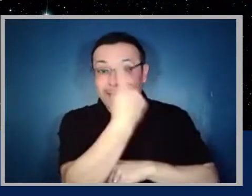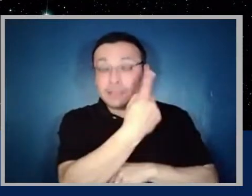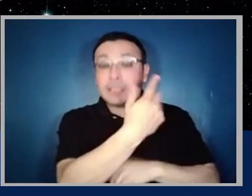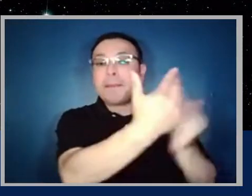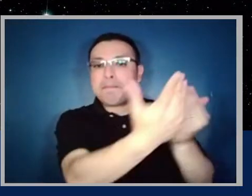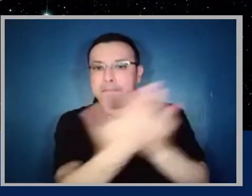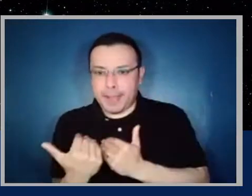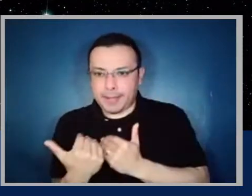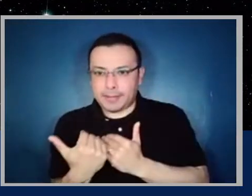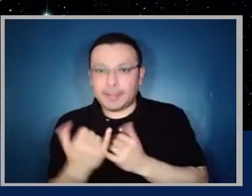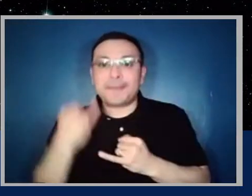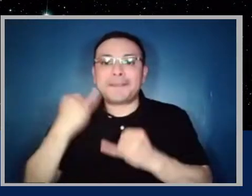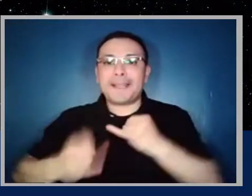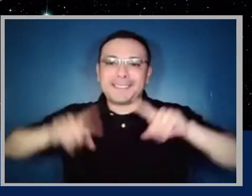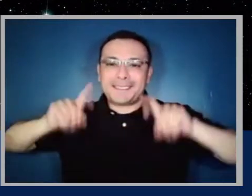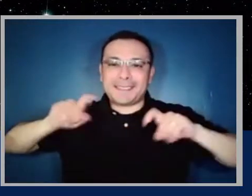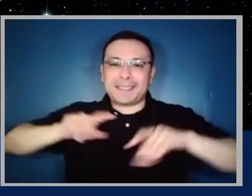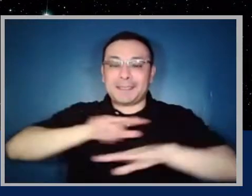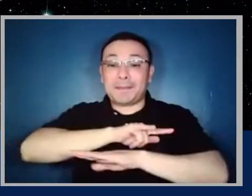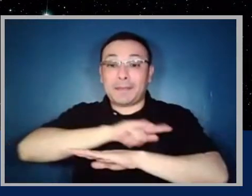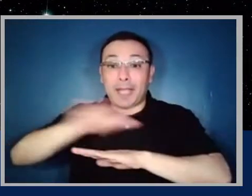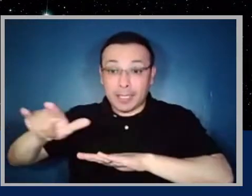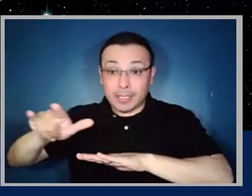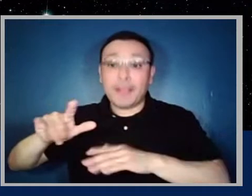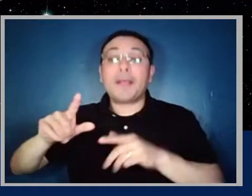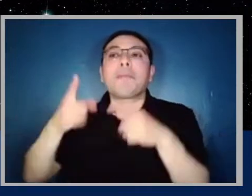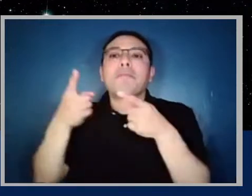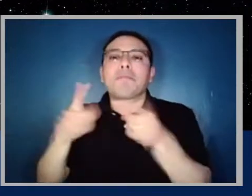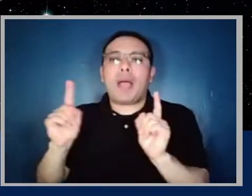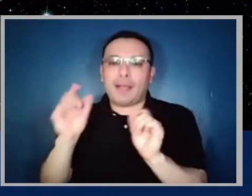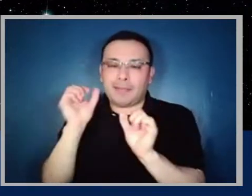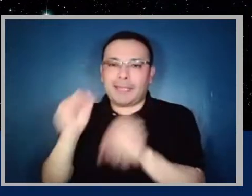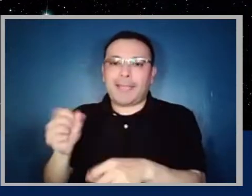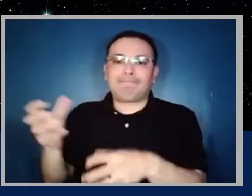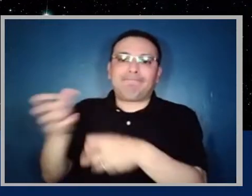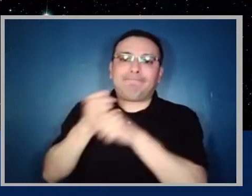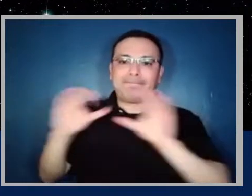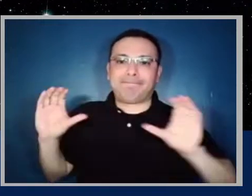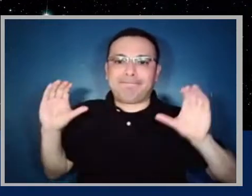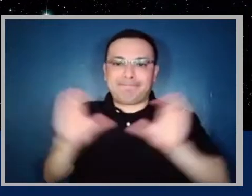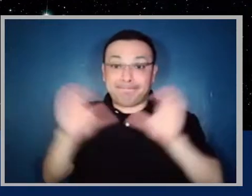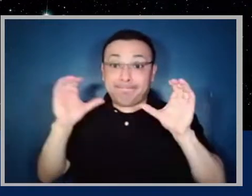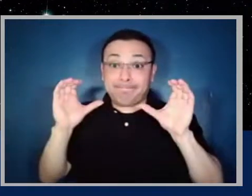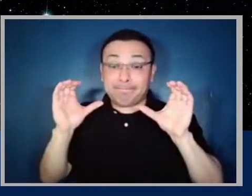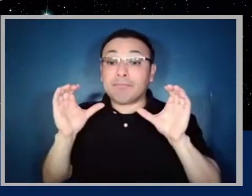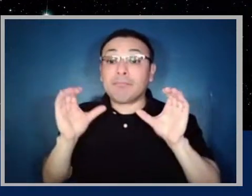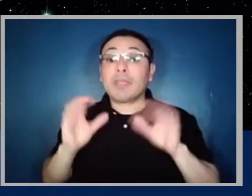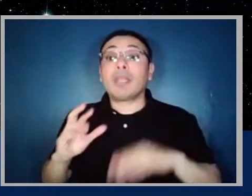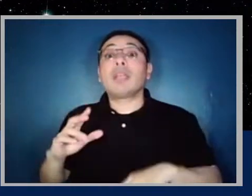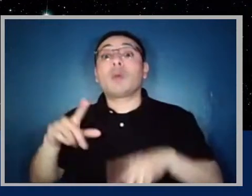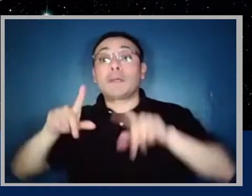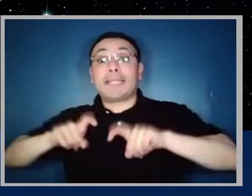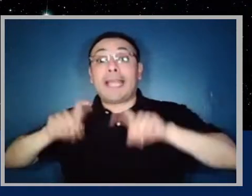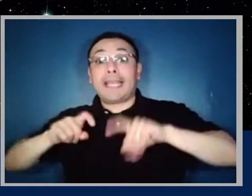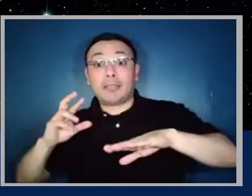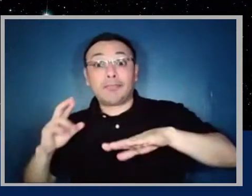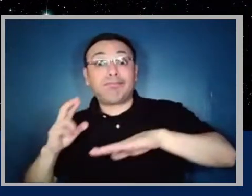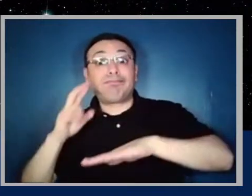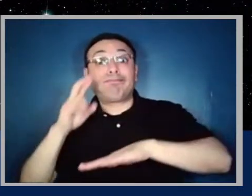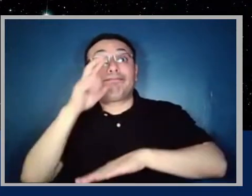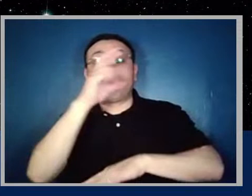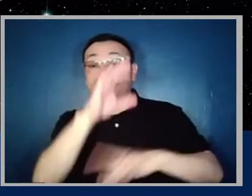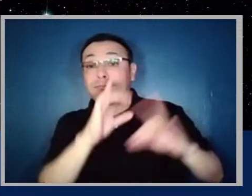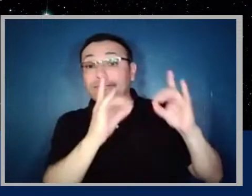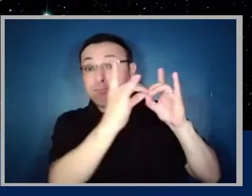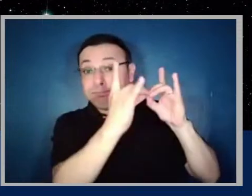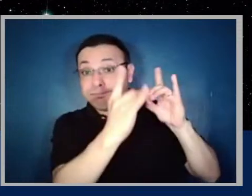test flight before they get into certified flights. So once they successfully complete the crewed flight test, we'll be flying